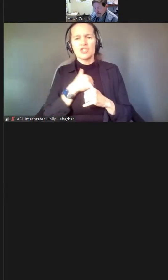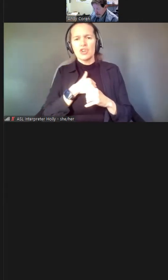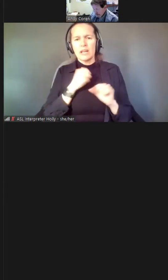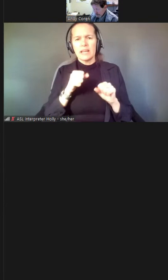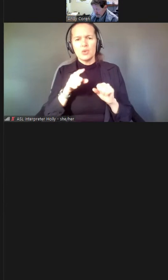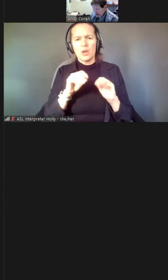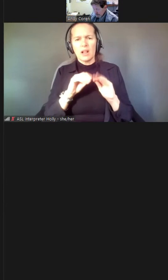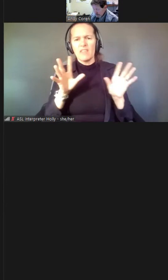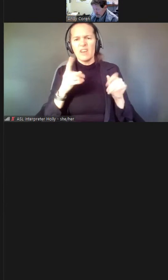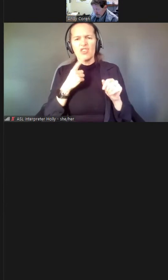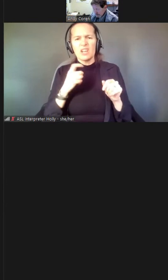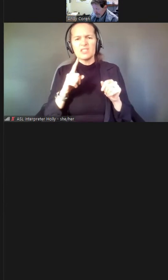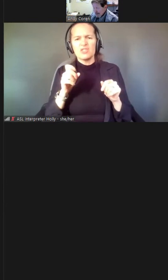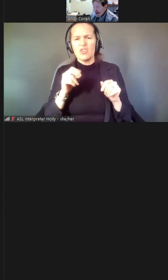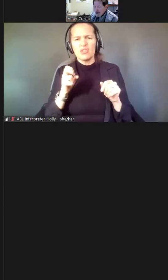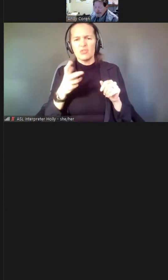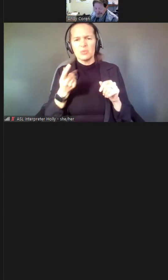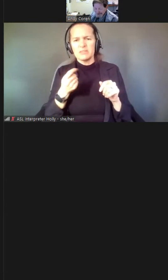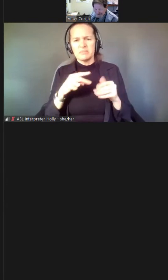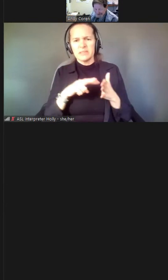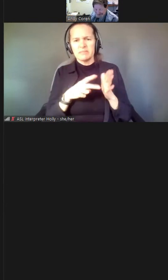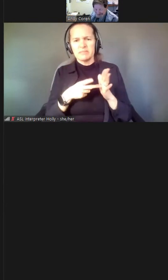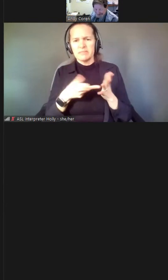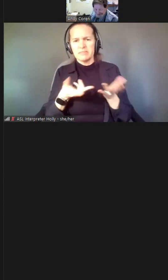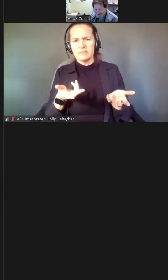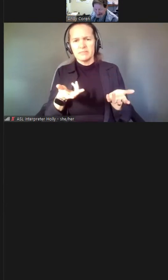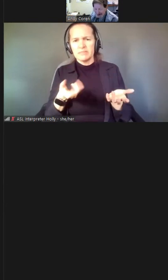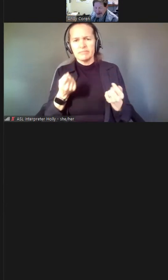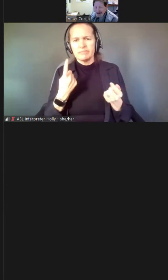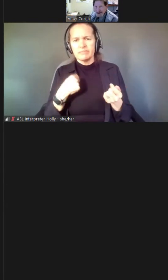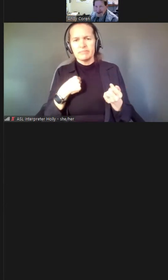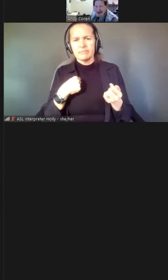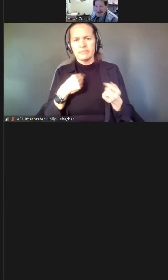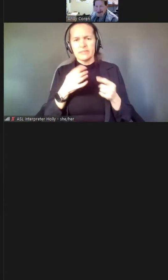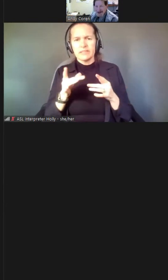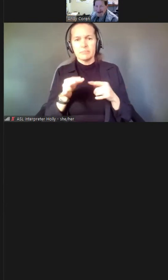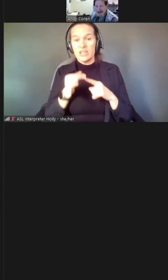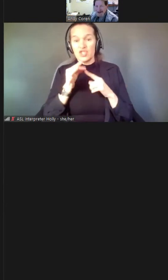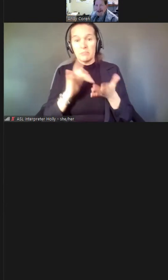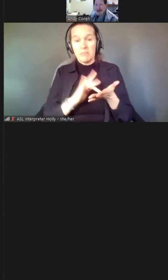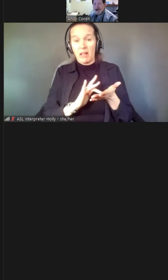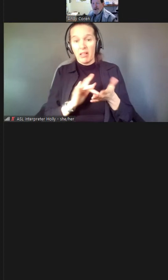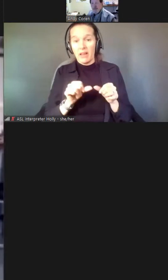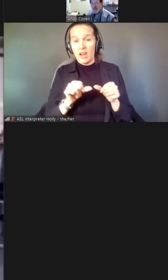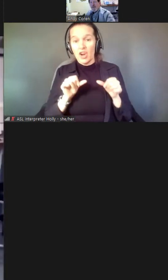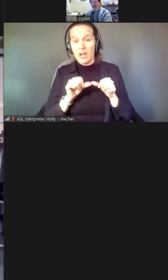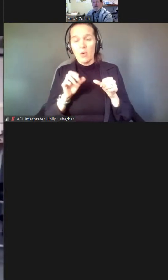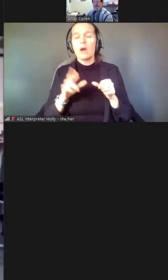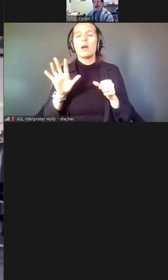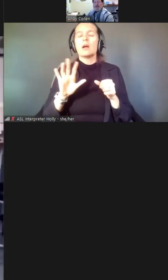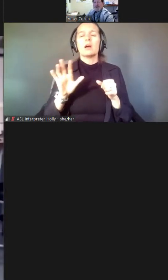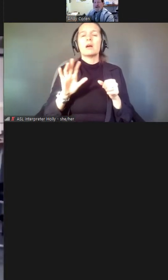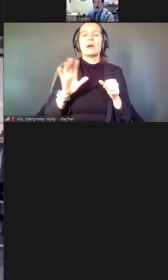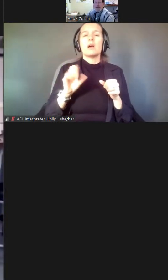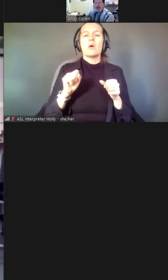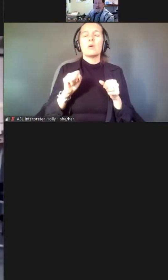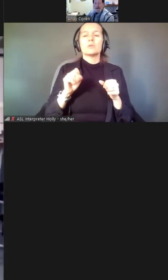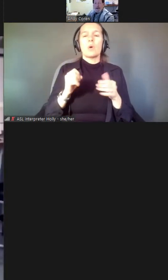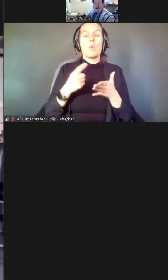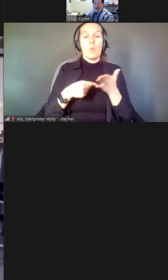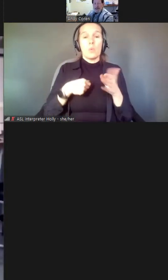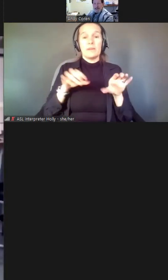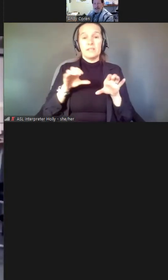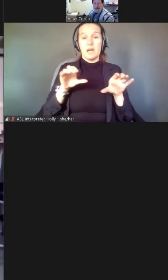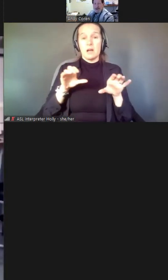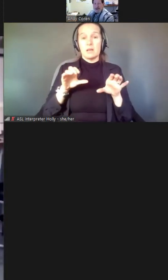what a red zone is? Is that just a special medical area, or? Well, what we've done with congregate